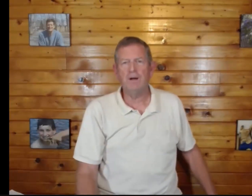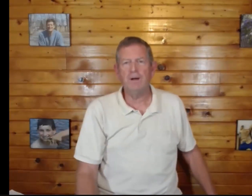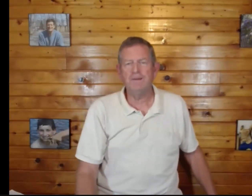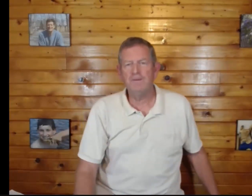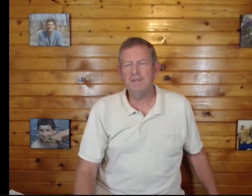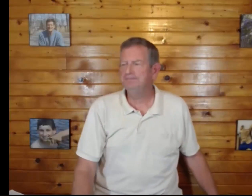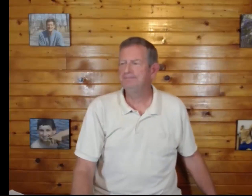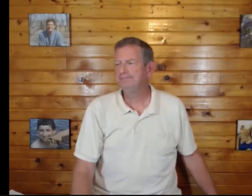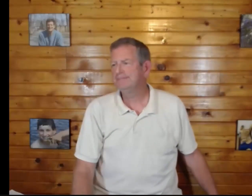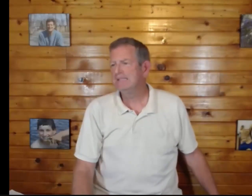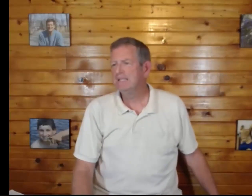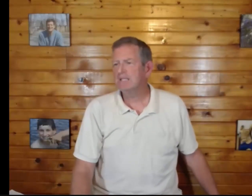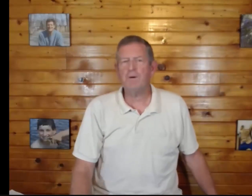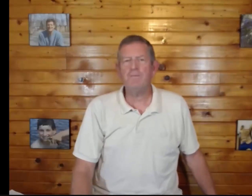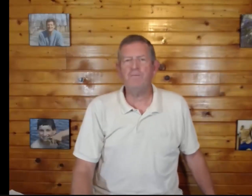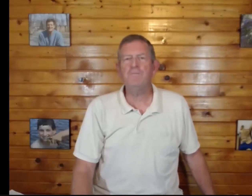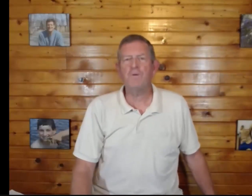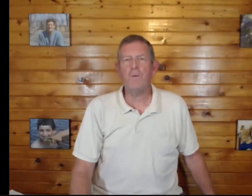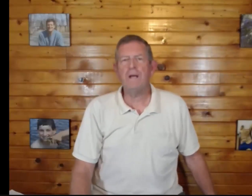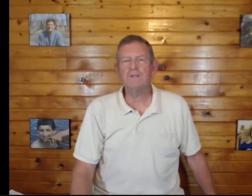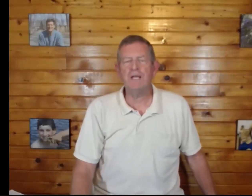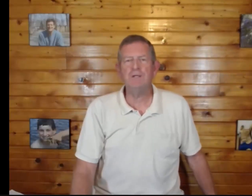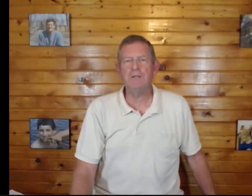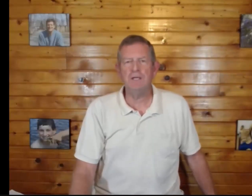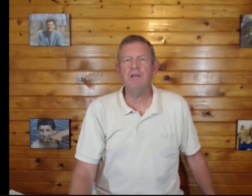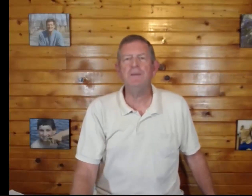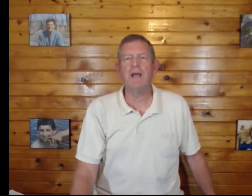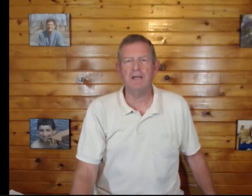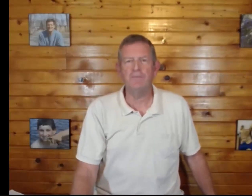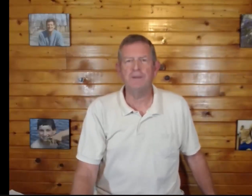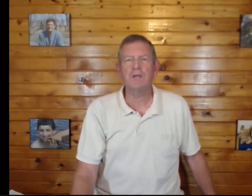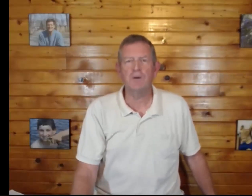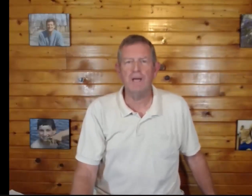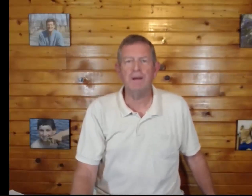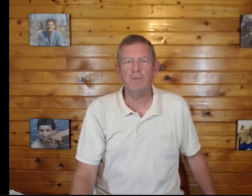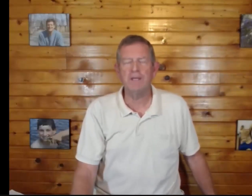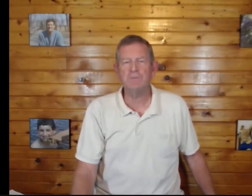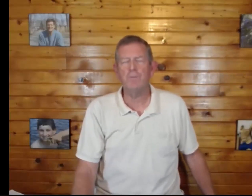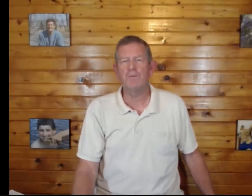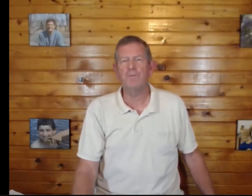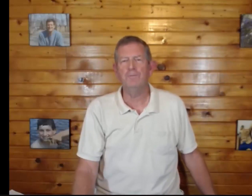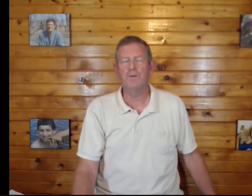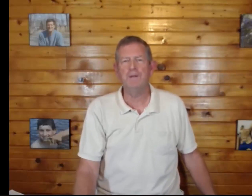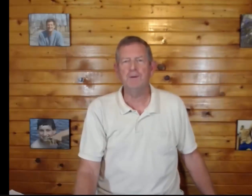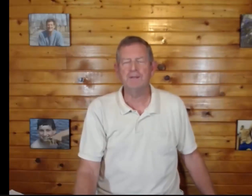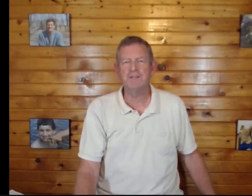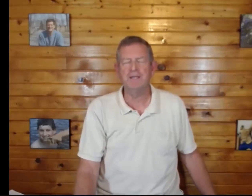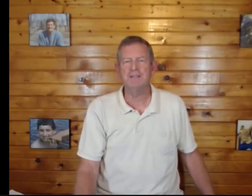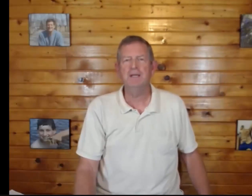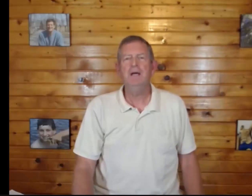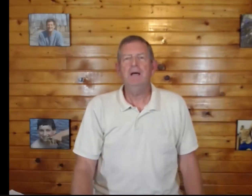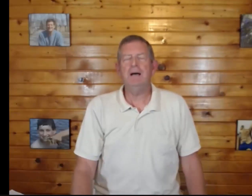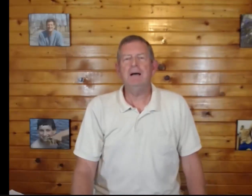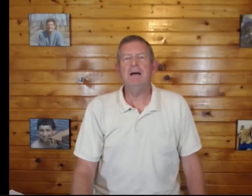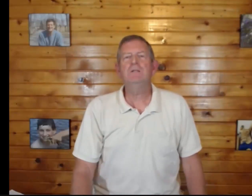very, it's a very informal way to say, "Can you give me a light for a cigarette?" By the way, they smoke more than we do here in the